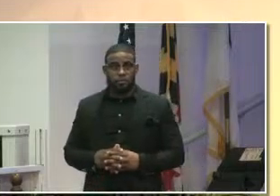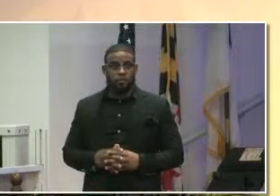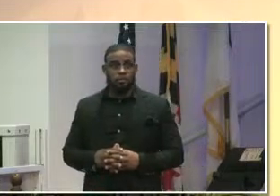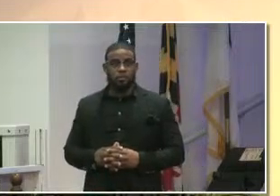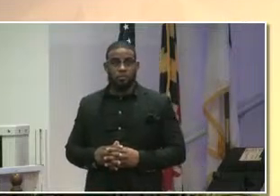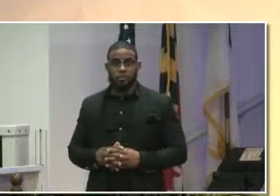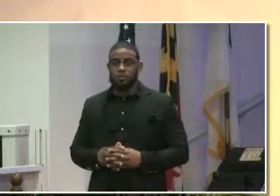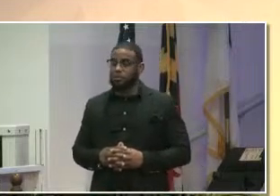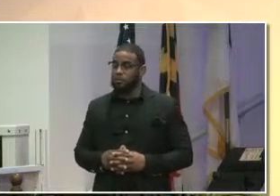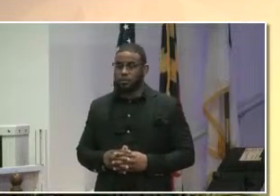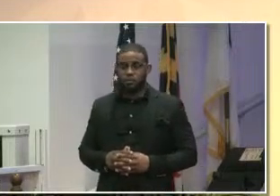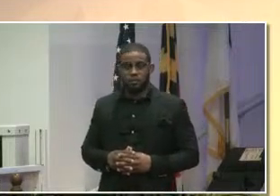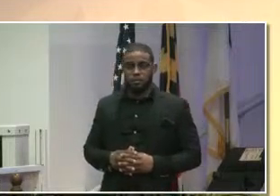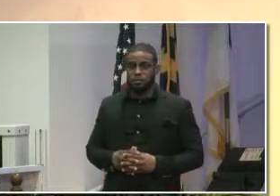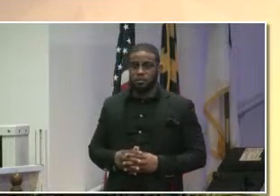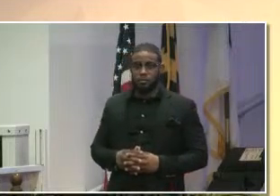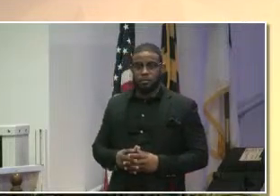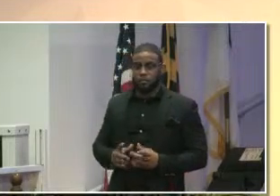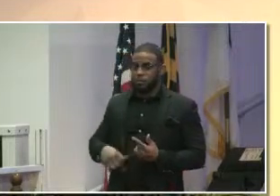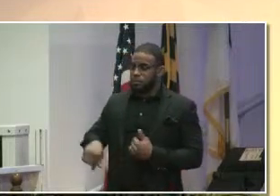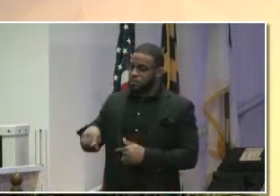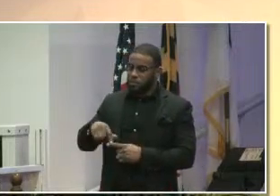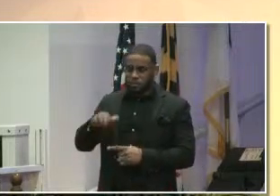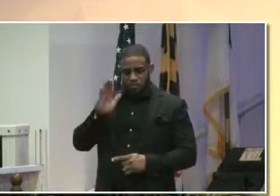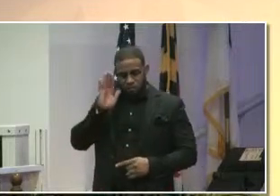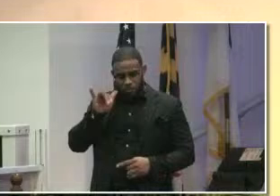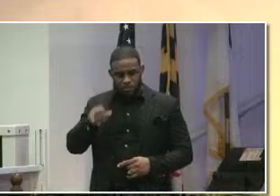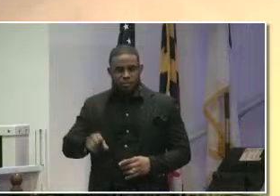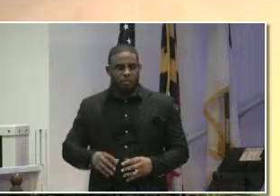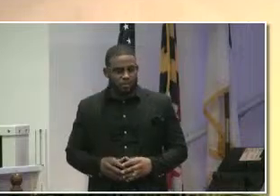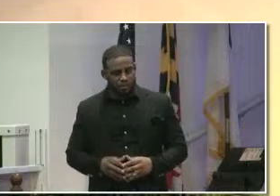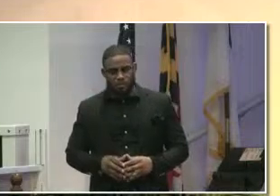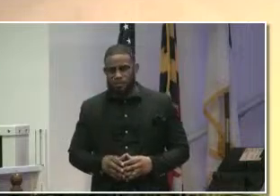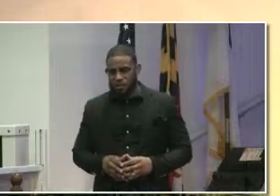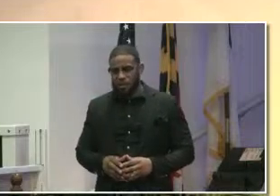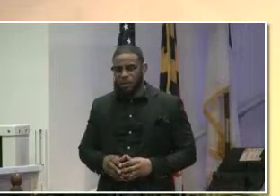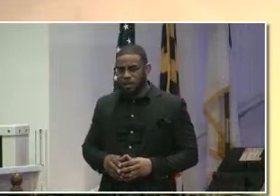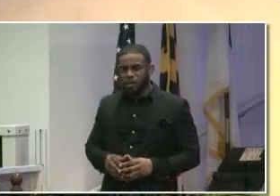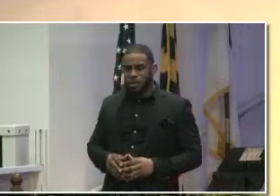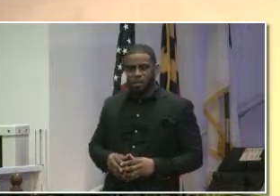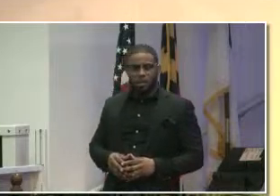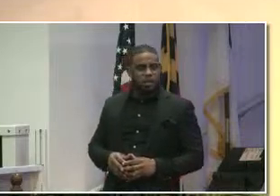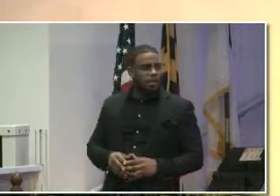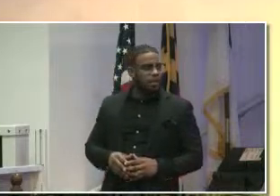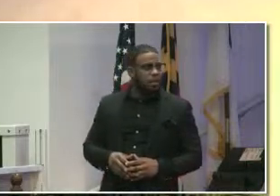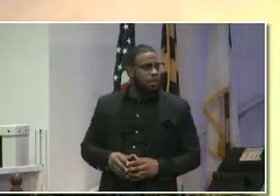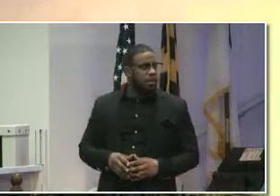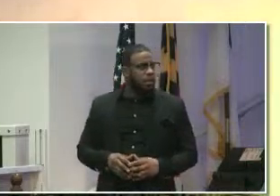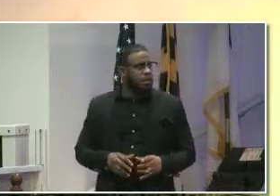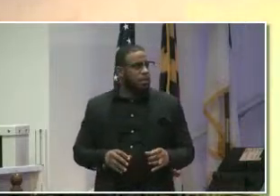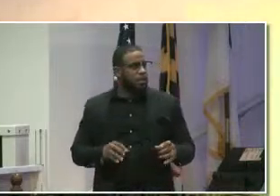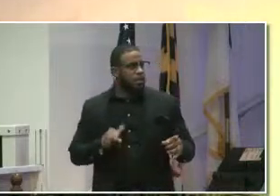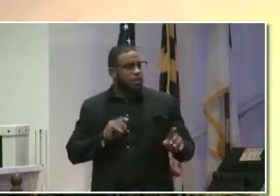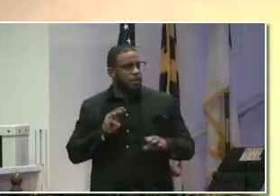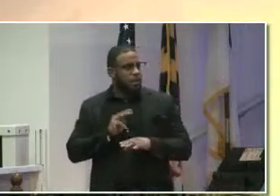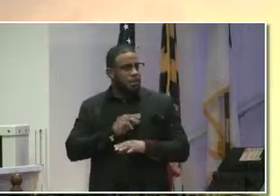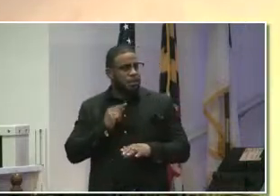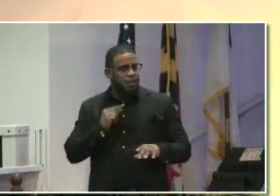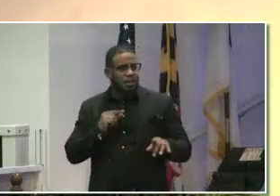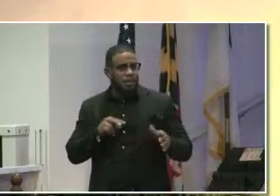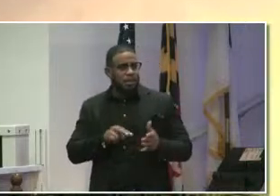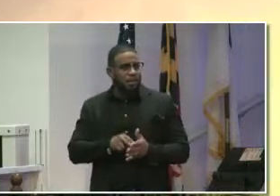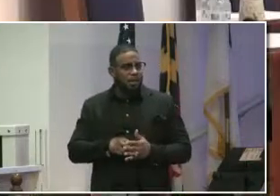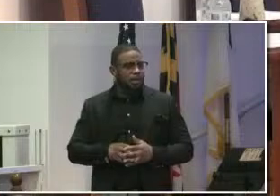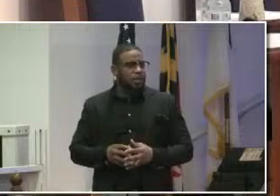You'll turn it around. You'll turn it around. Stewards and my ministers, stand on your feet real quick. Stewards and all my ministers, stand on your